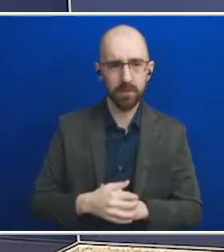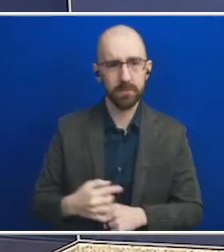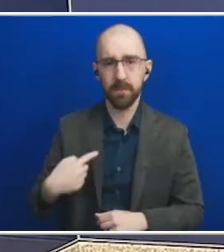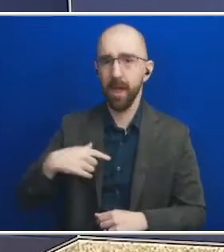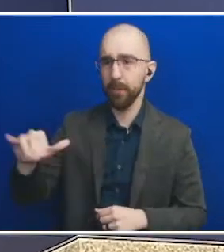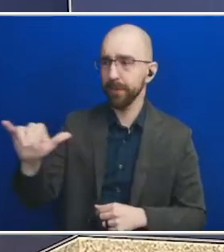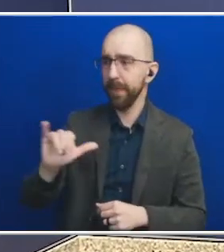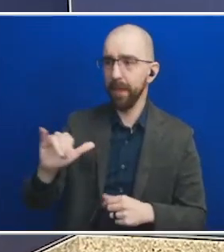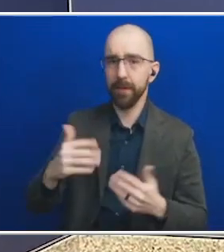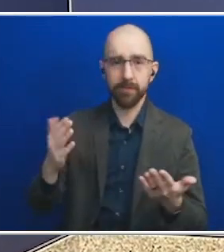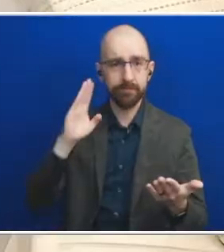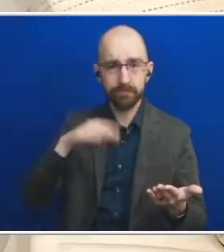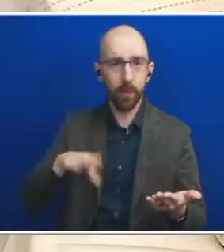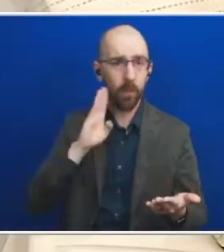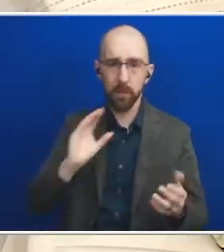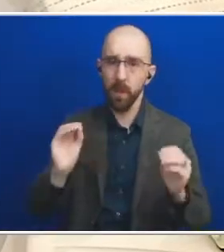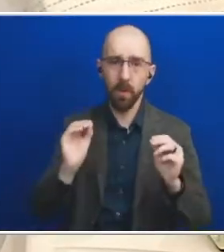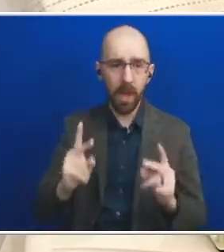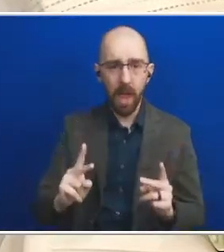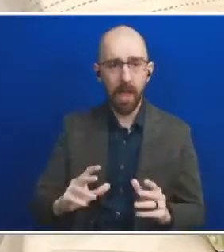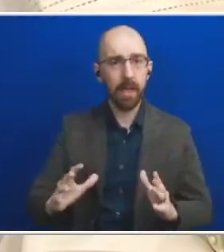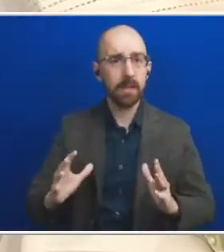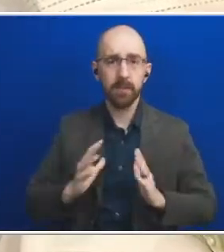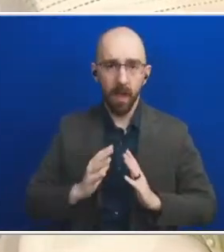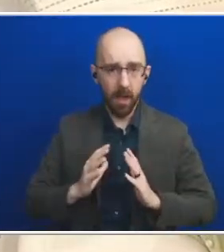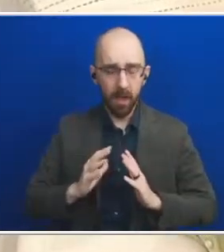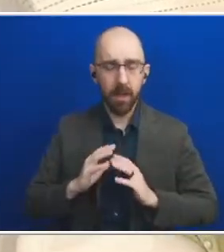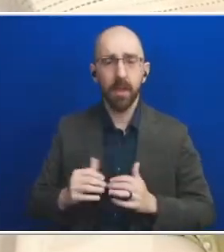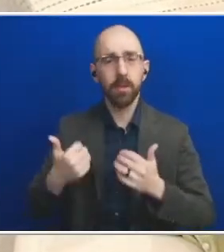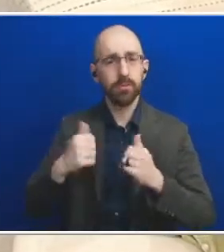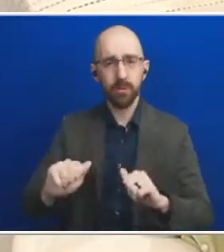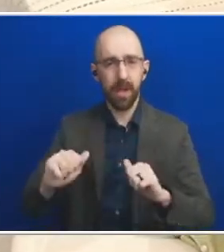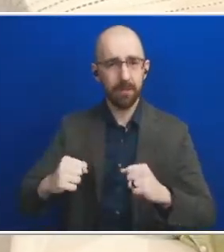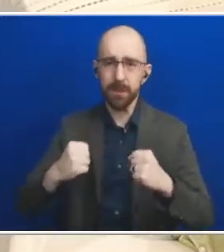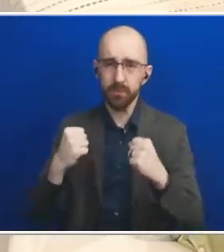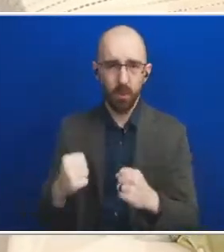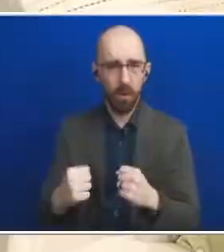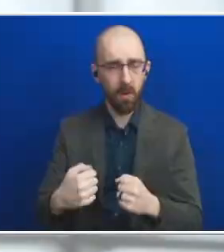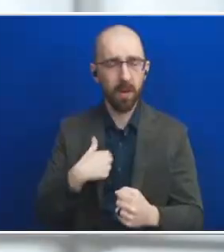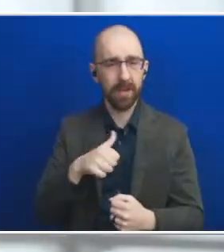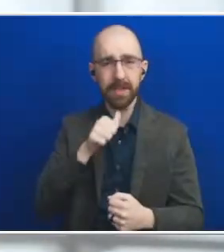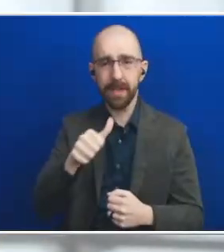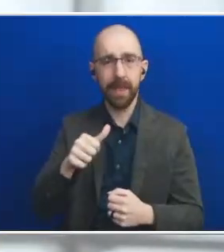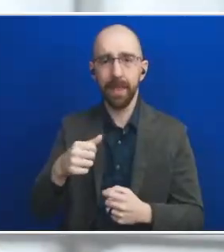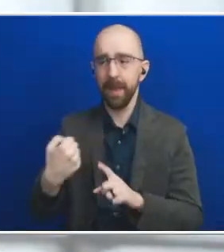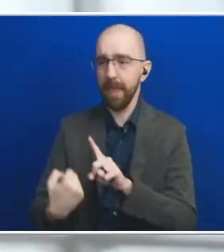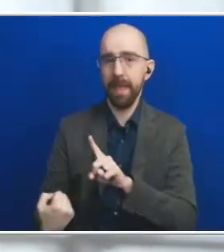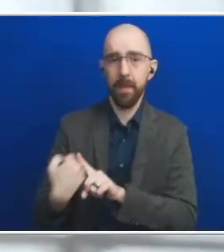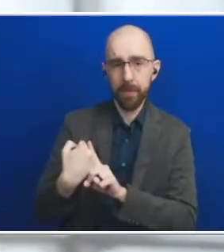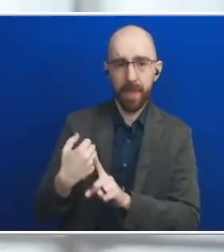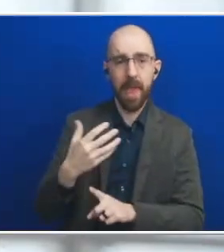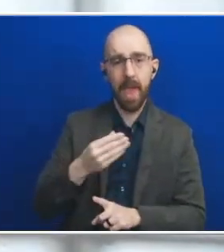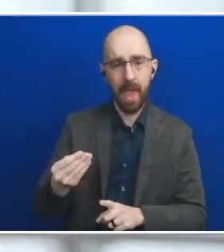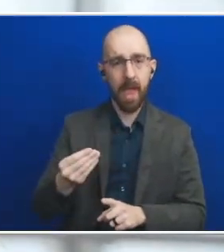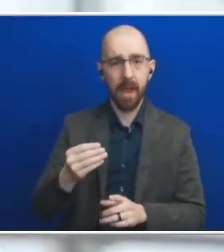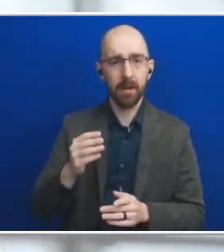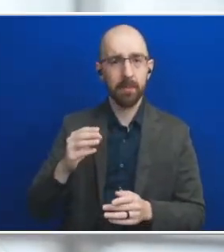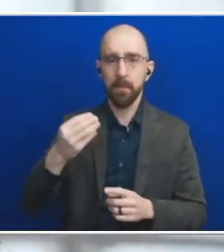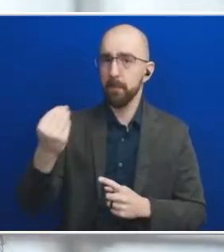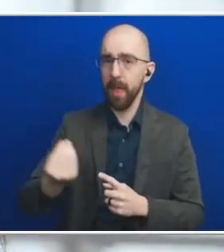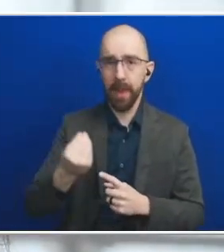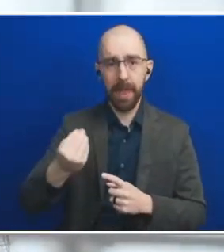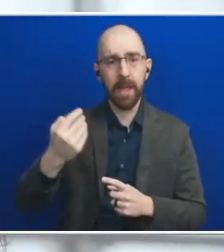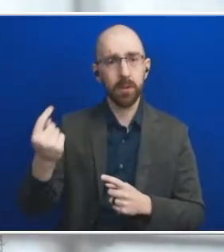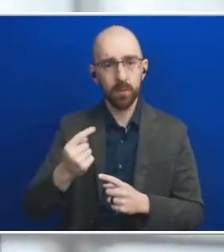it'll be okay, it's fine, trying to be strong, didn't really hit me. And it would have been Monday or Tuesday is when I was just